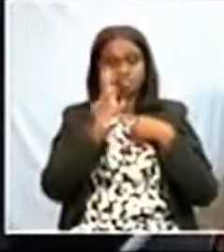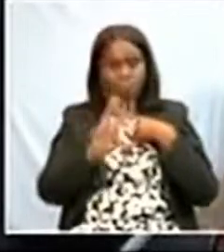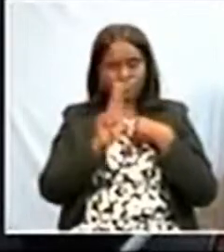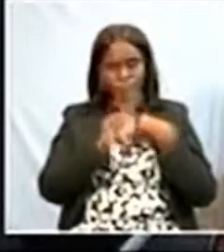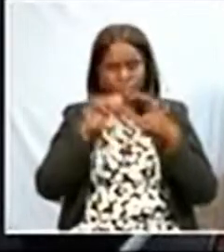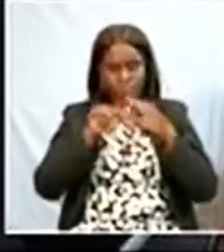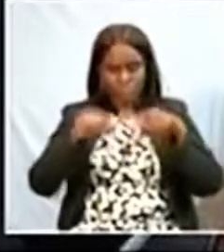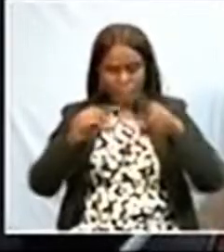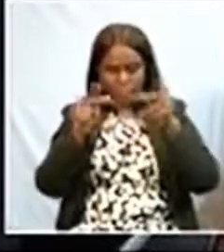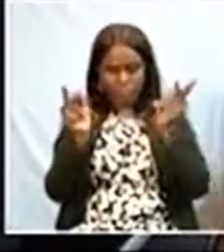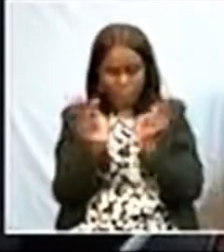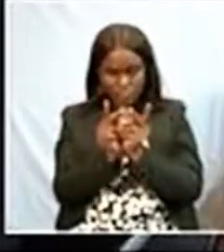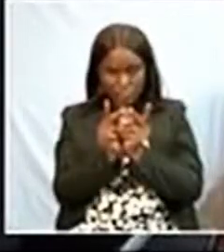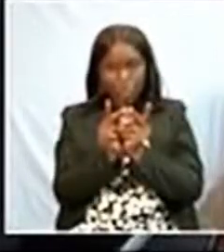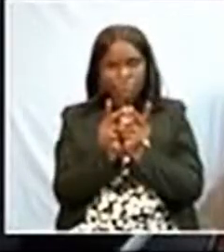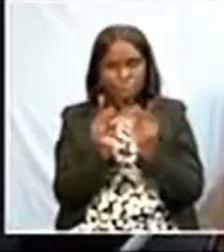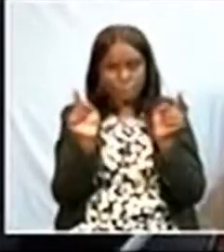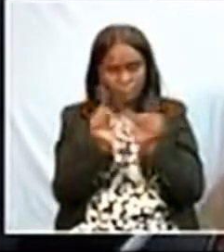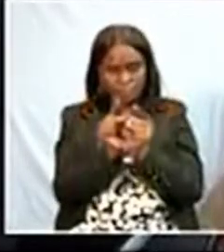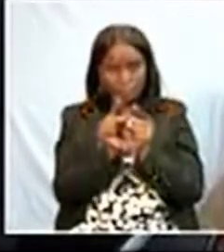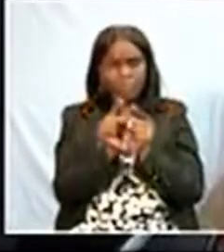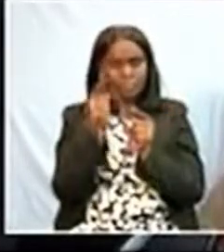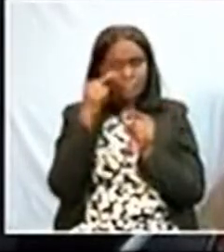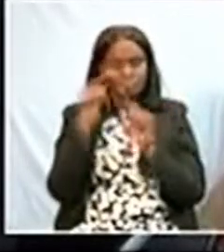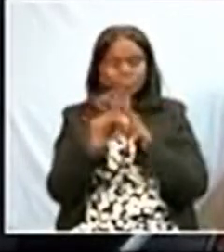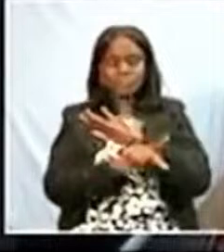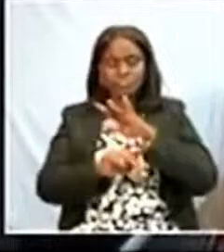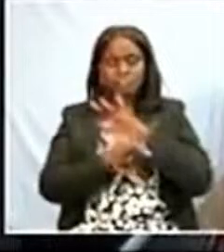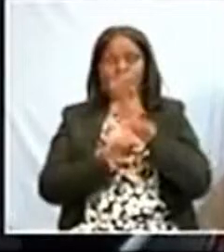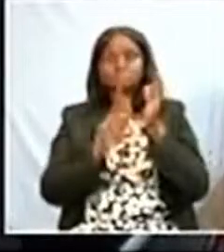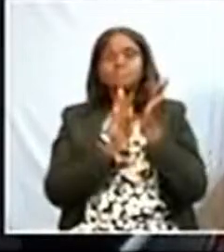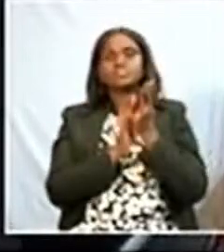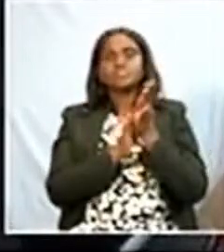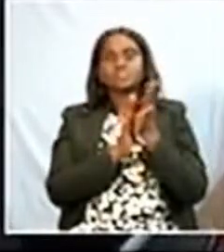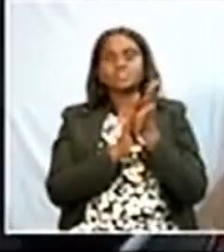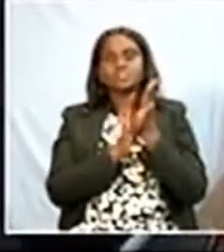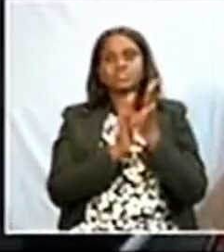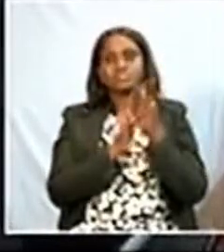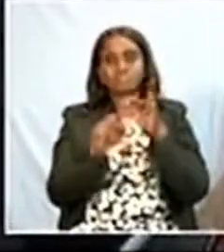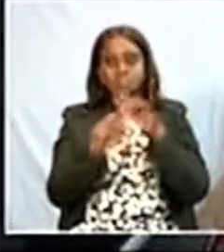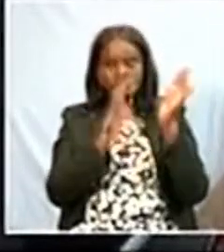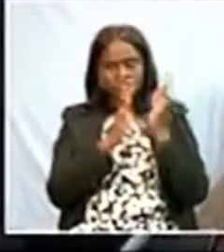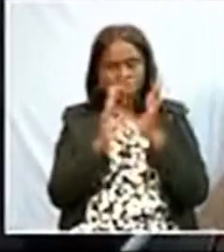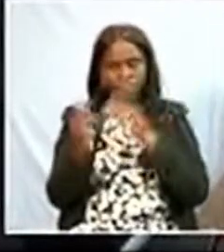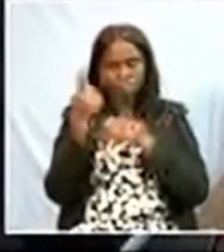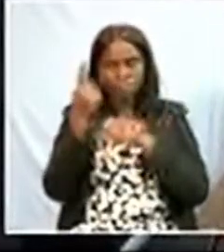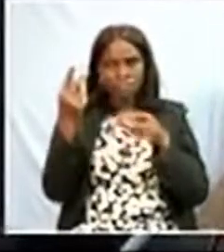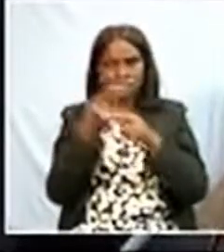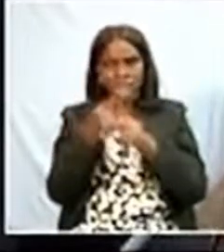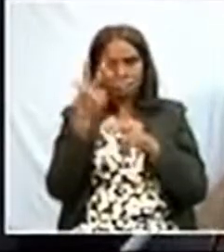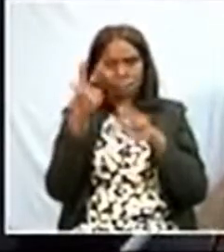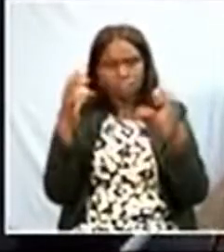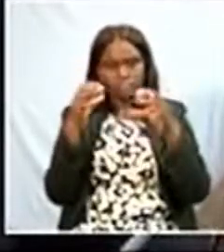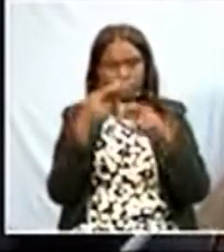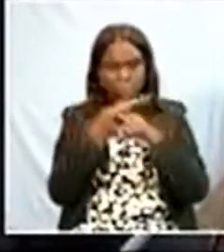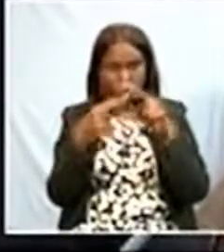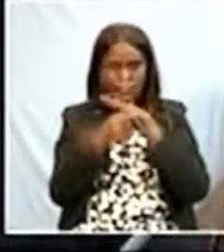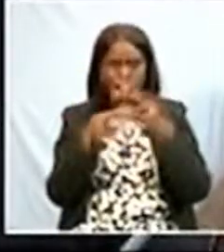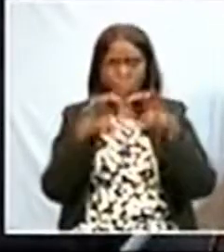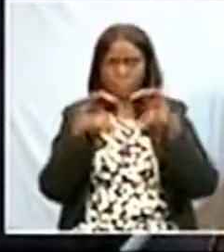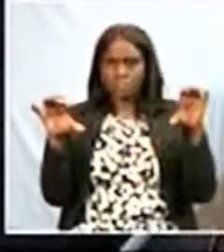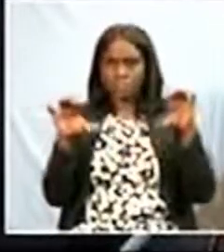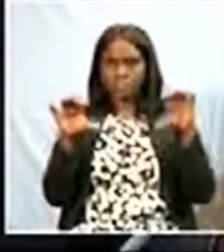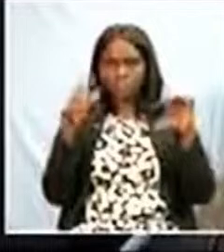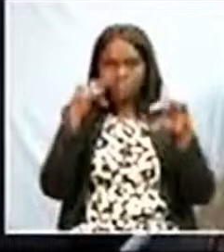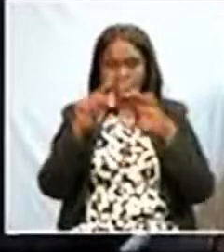our site is for a primary school. The plan of a 1x3 classroom block